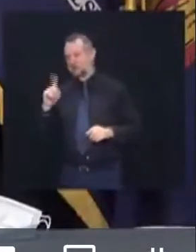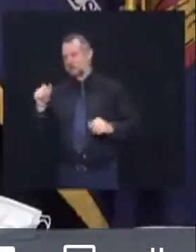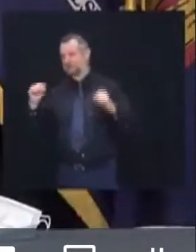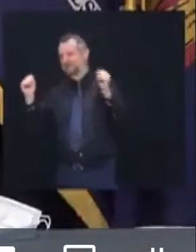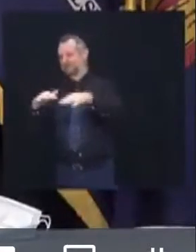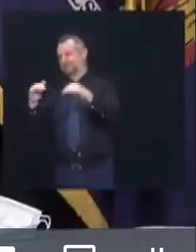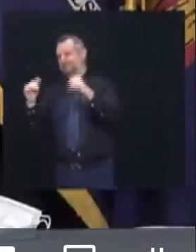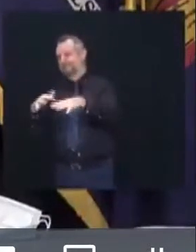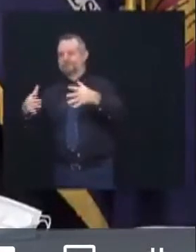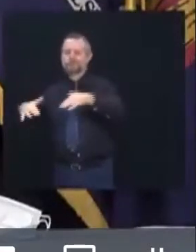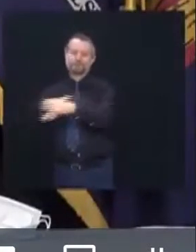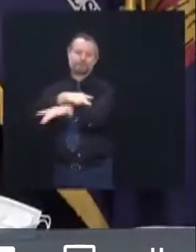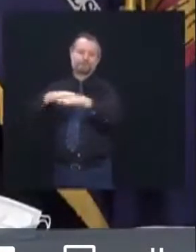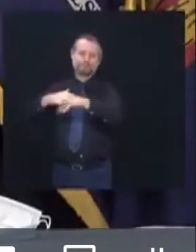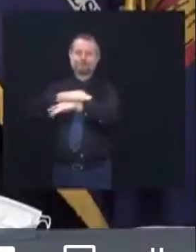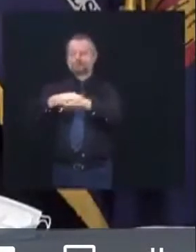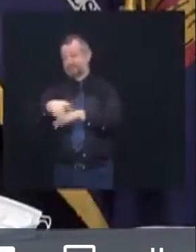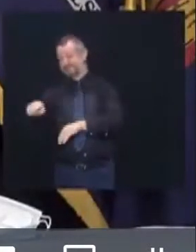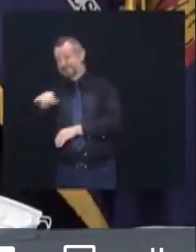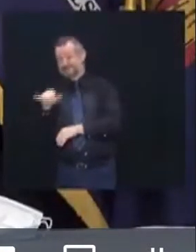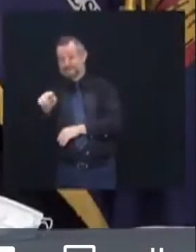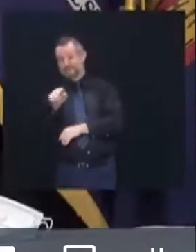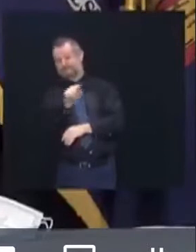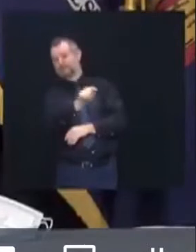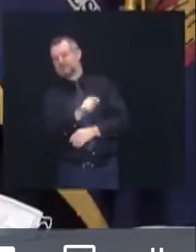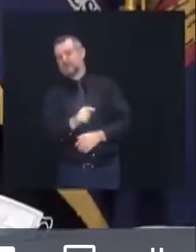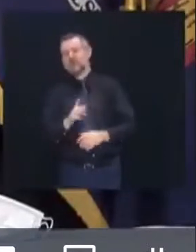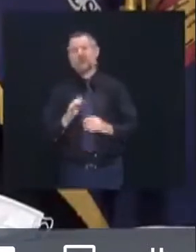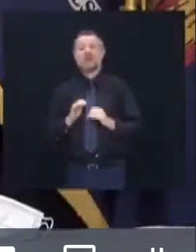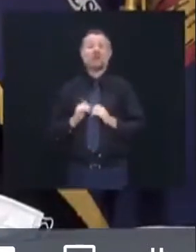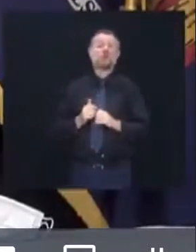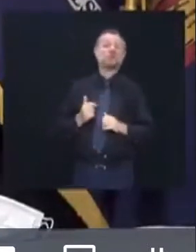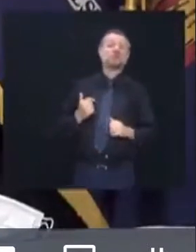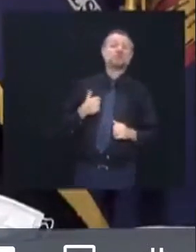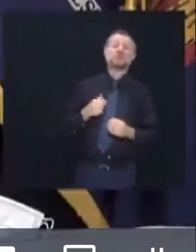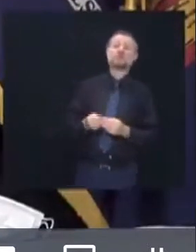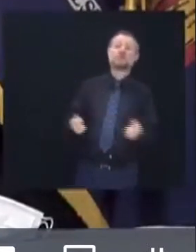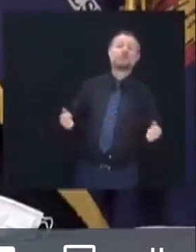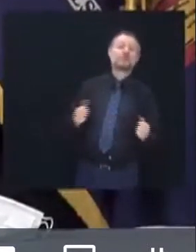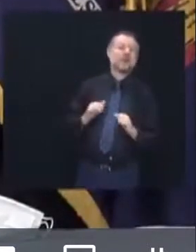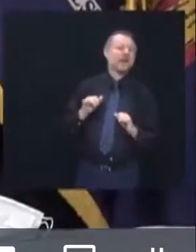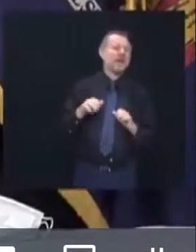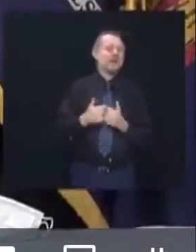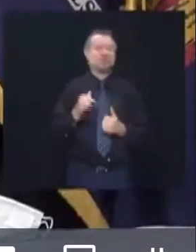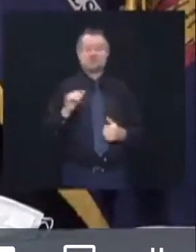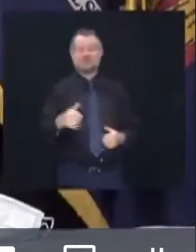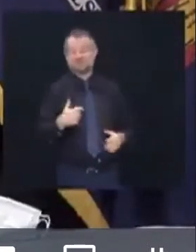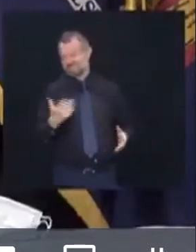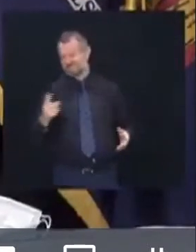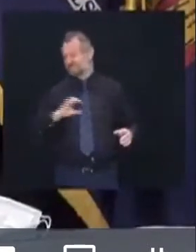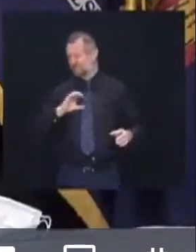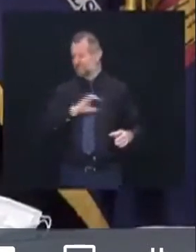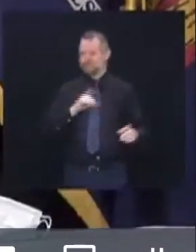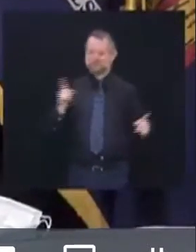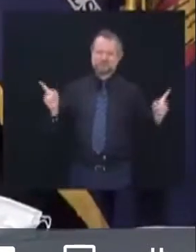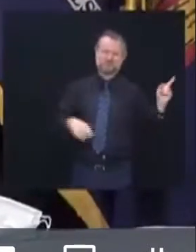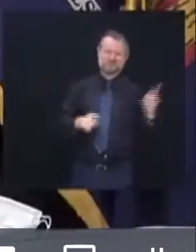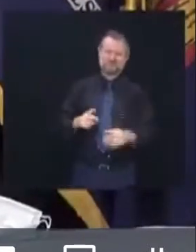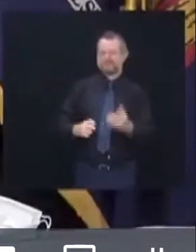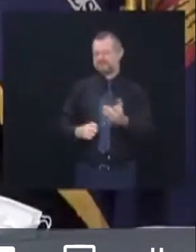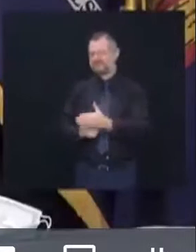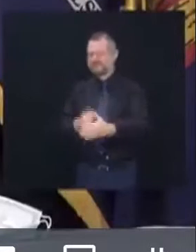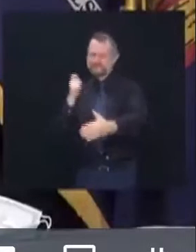It's lack of compliance, and the only way to address that societally is enforcement. Oh, that's so